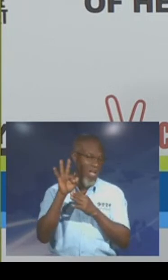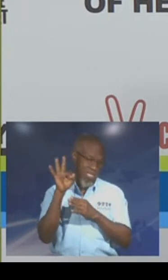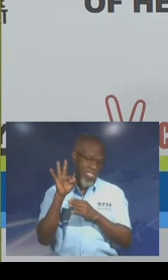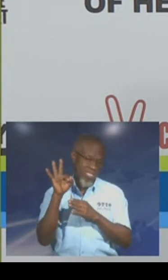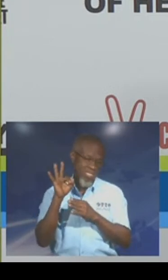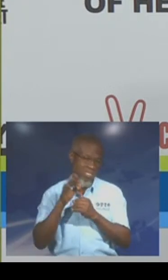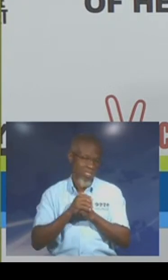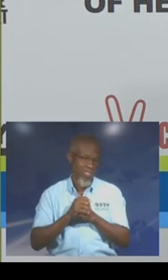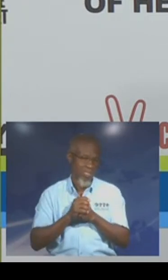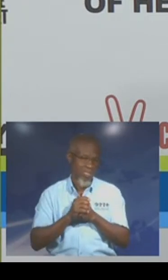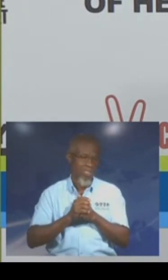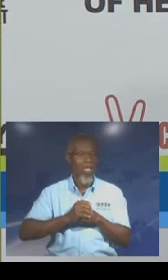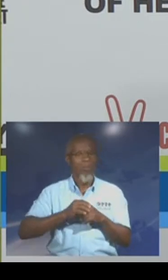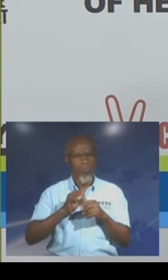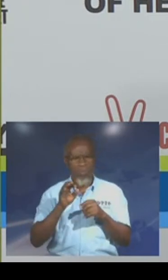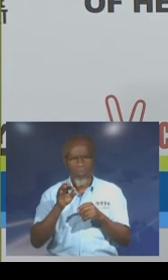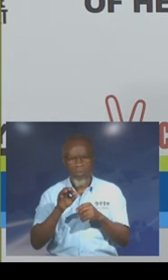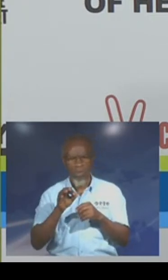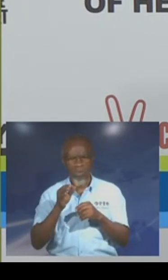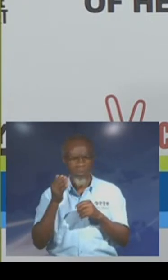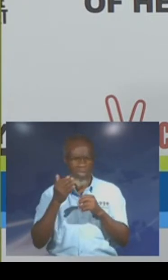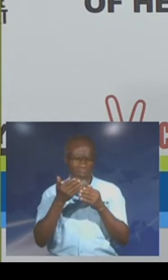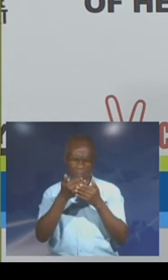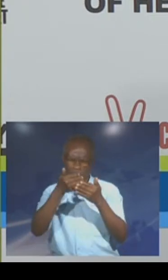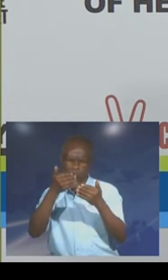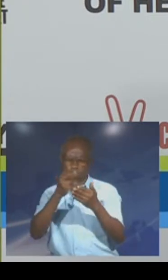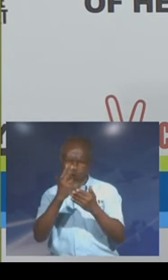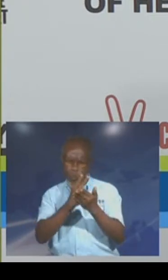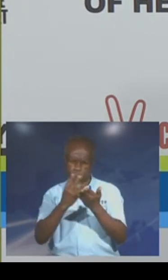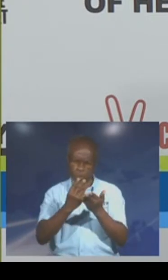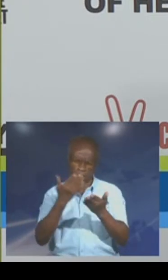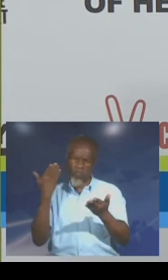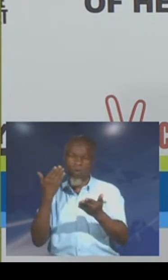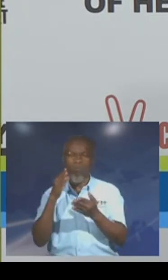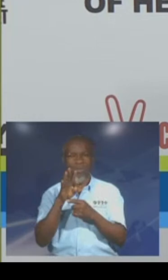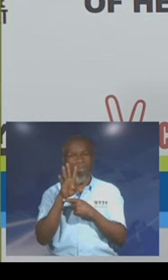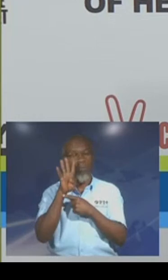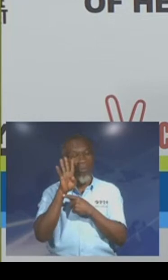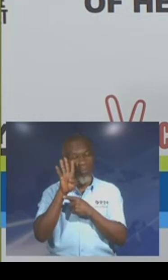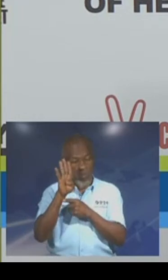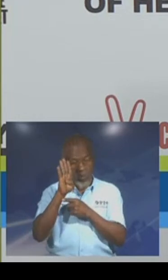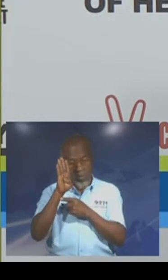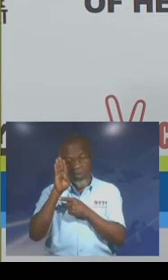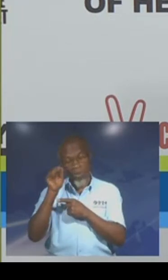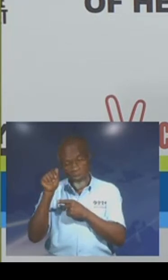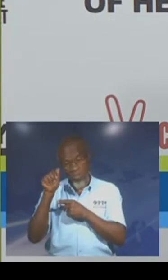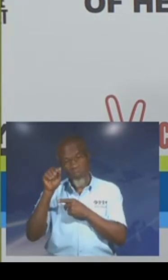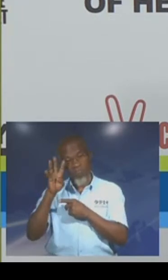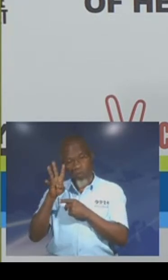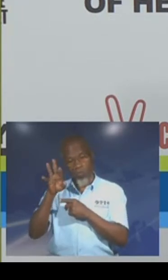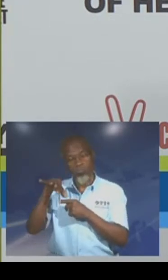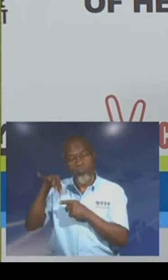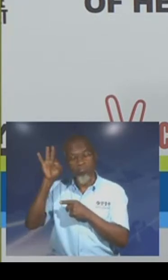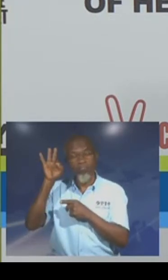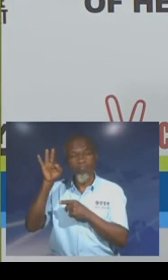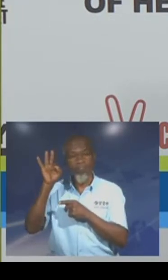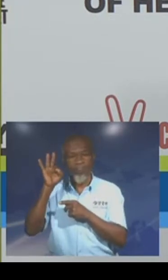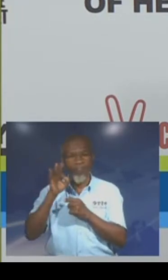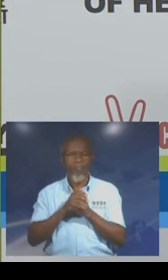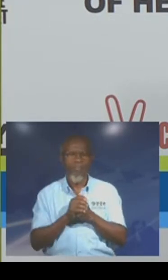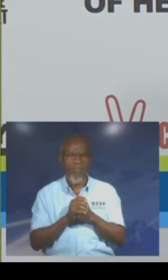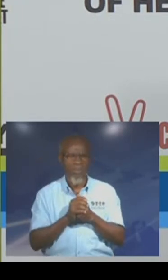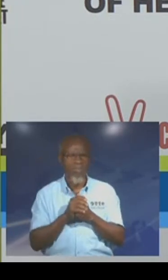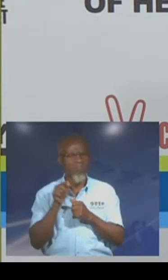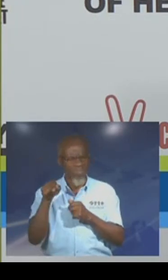have confirmed BA.4, as I said in the press conference, I think last week. So generally speaking, they are sublineages of Omicron. The